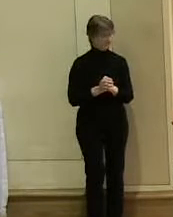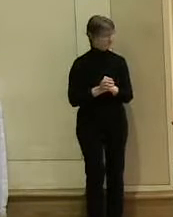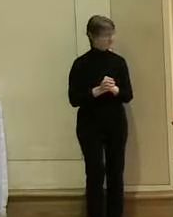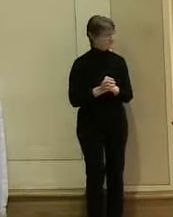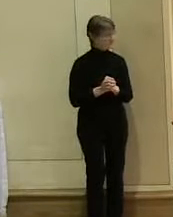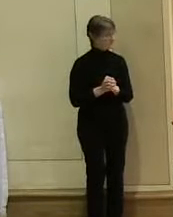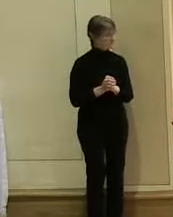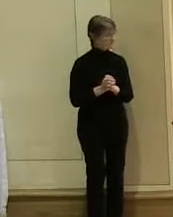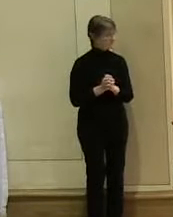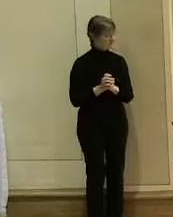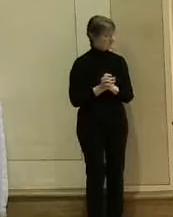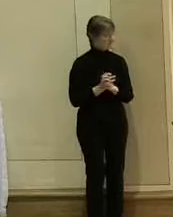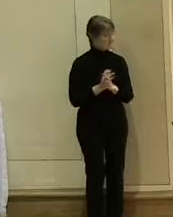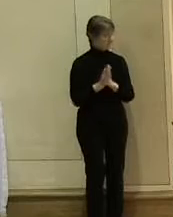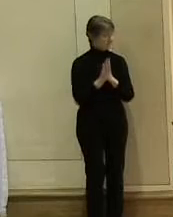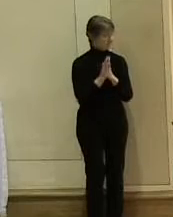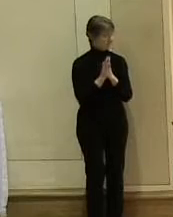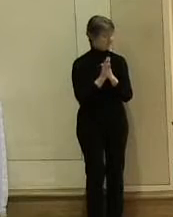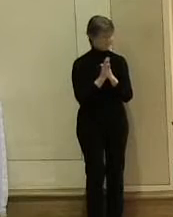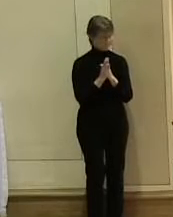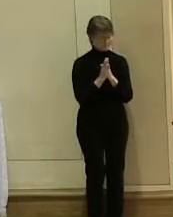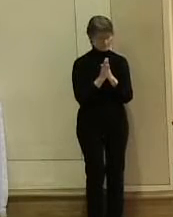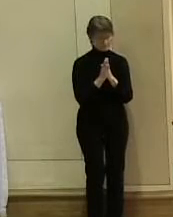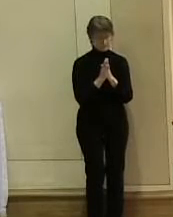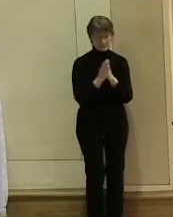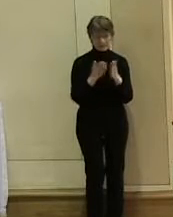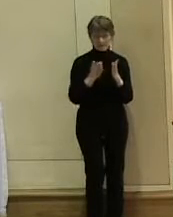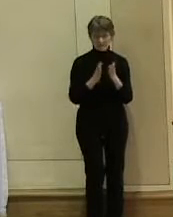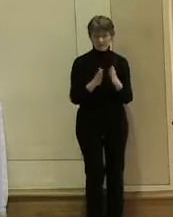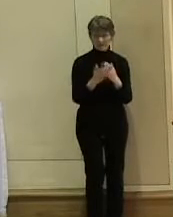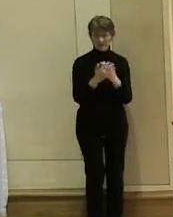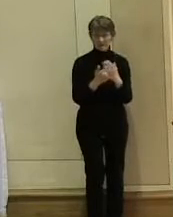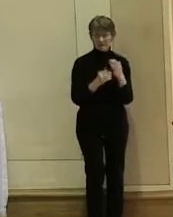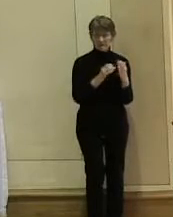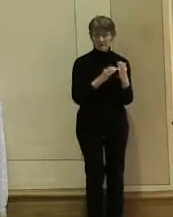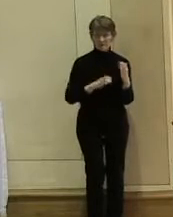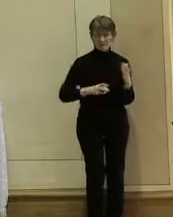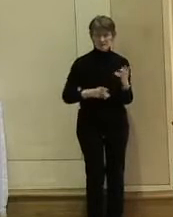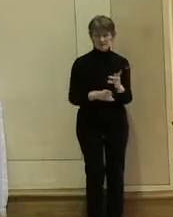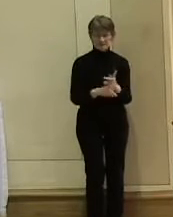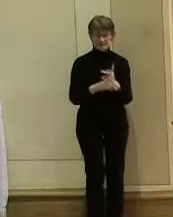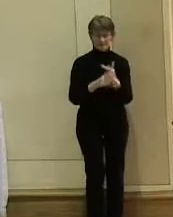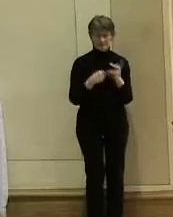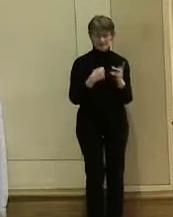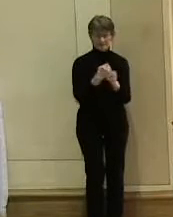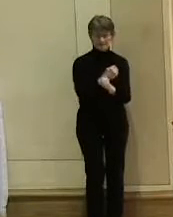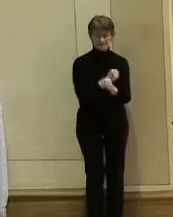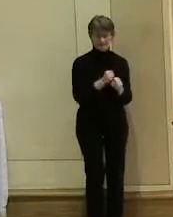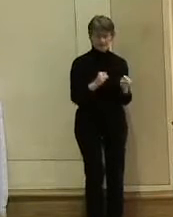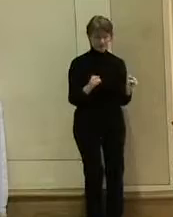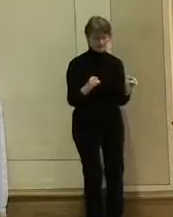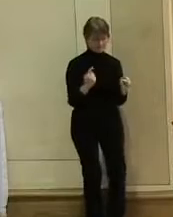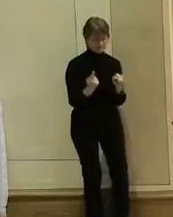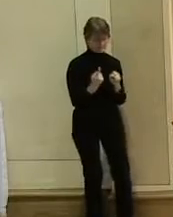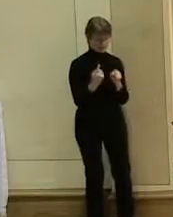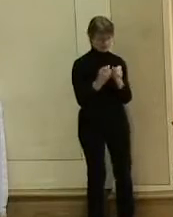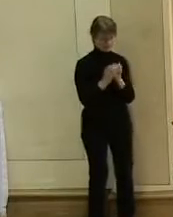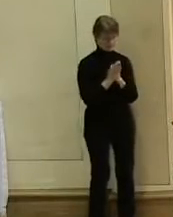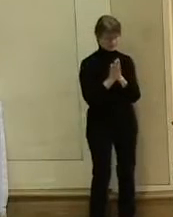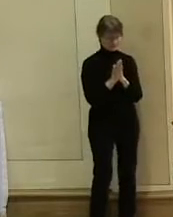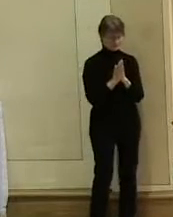May the blood of Christ keep me safe for eternal life. Amen.